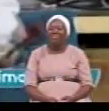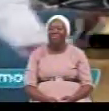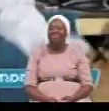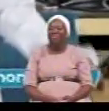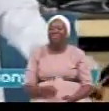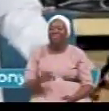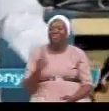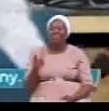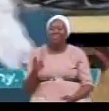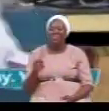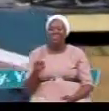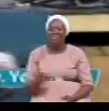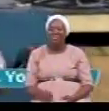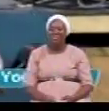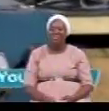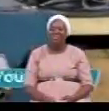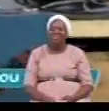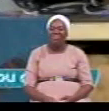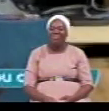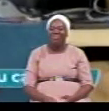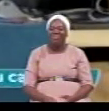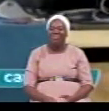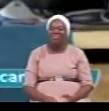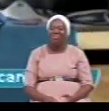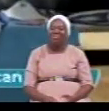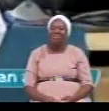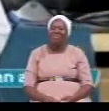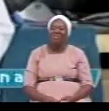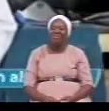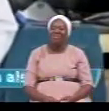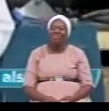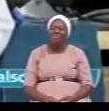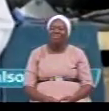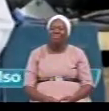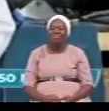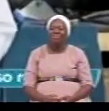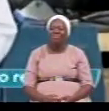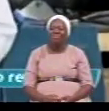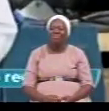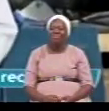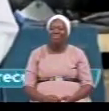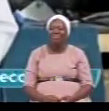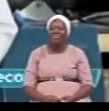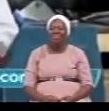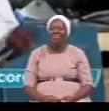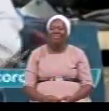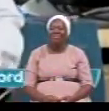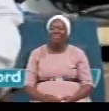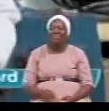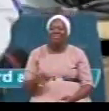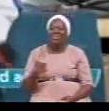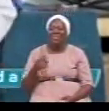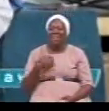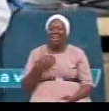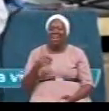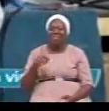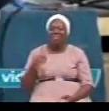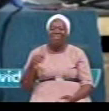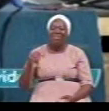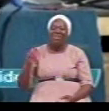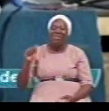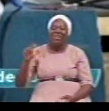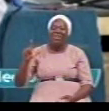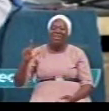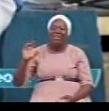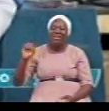Okay, she's been my patient for quite a while, actually. She's she's had allergic rhinitis and polyps.